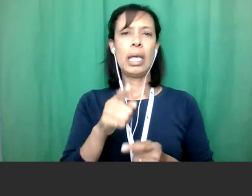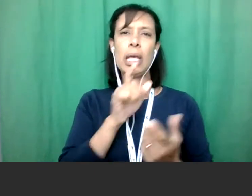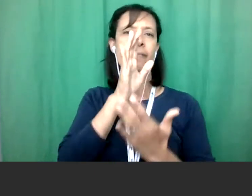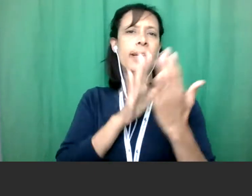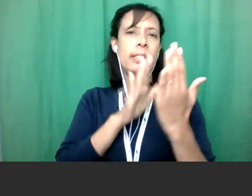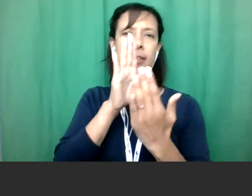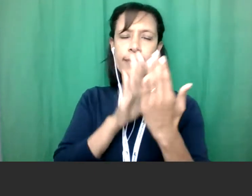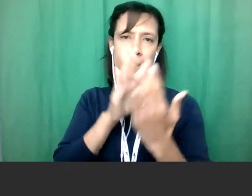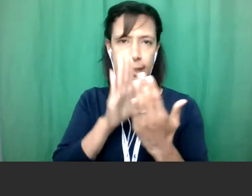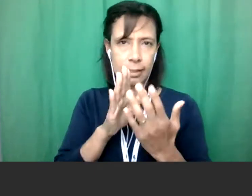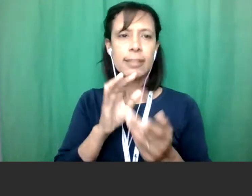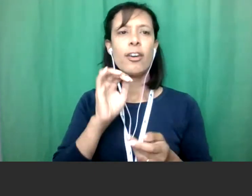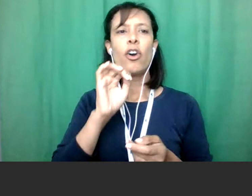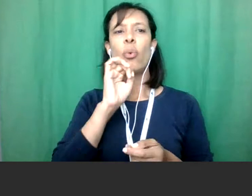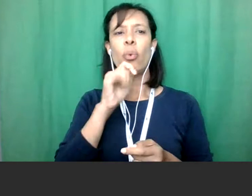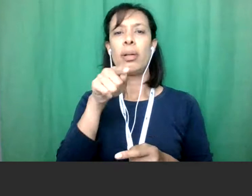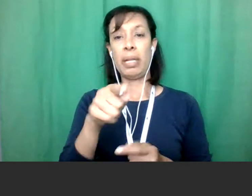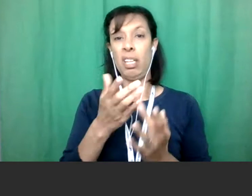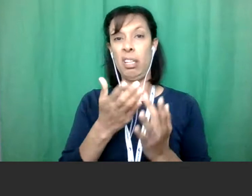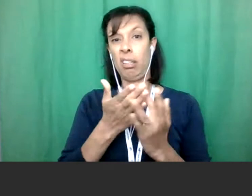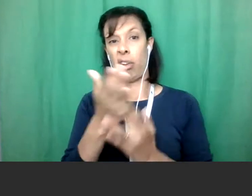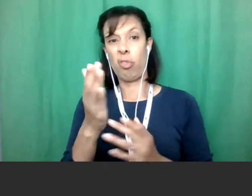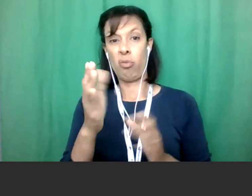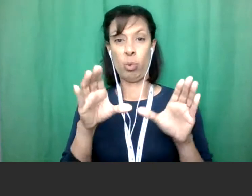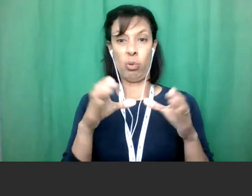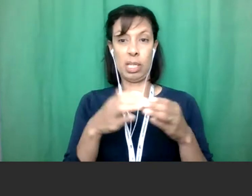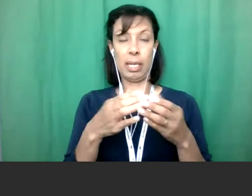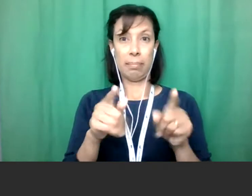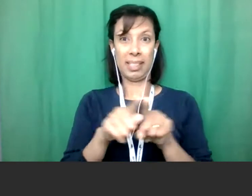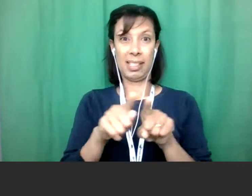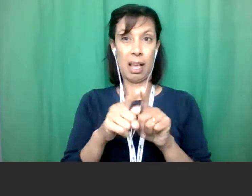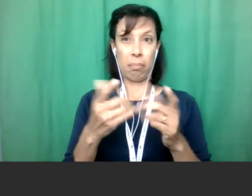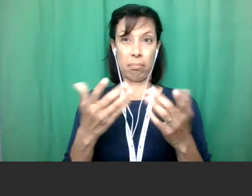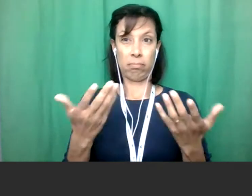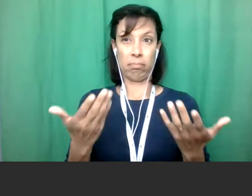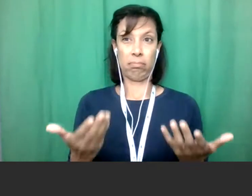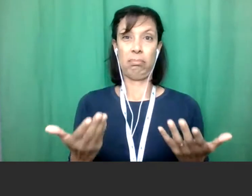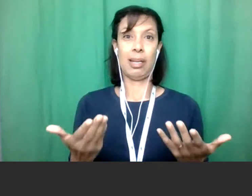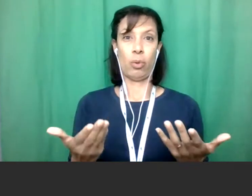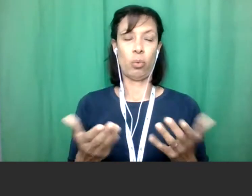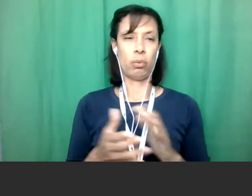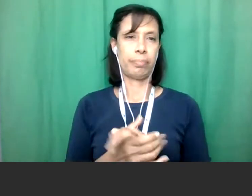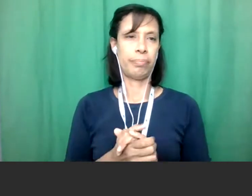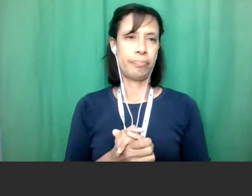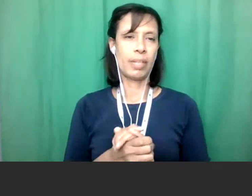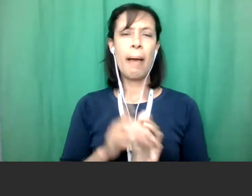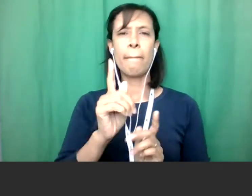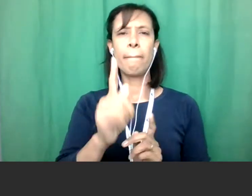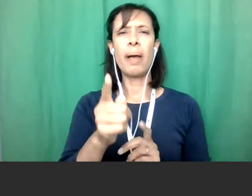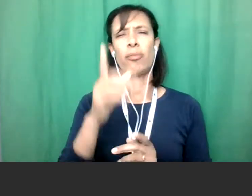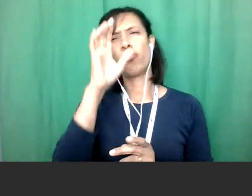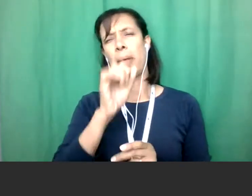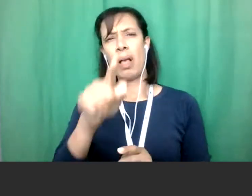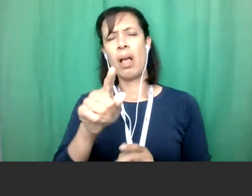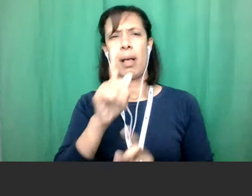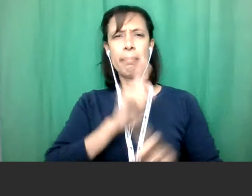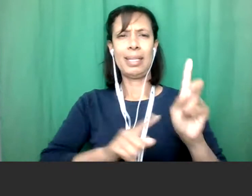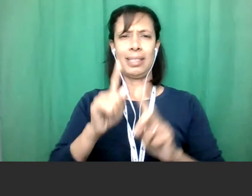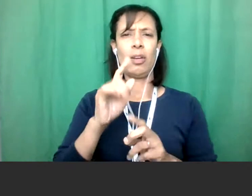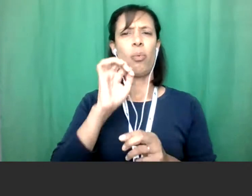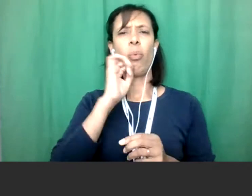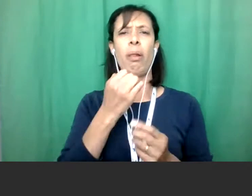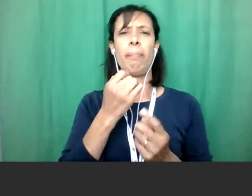through Teams, much as this session is happening today. Of course, your meetings will be one-to-one, so